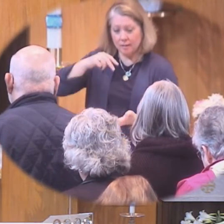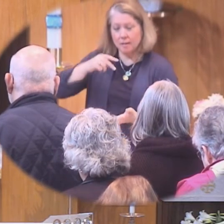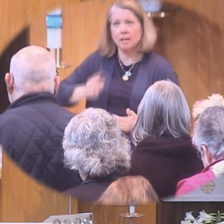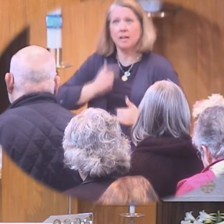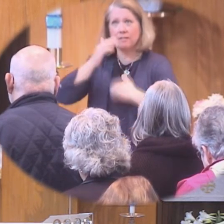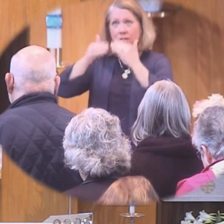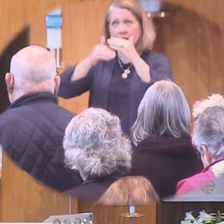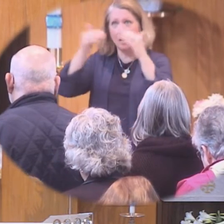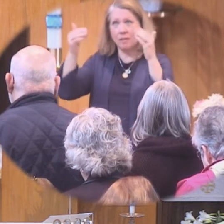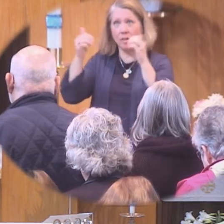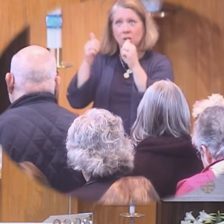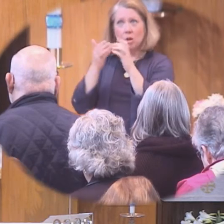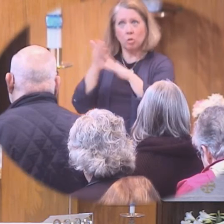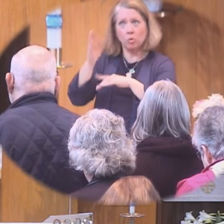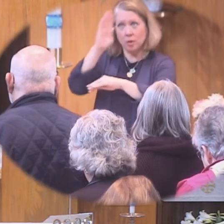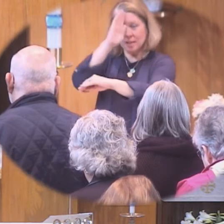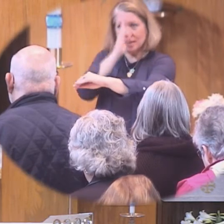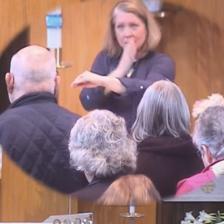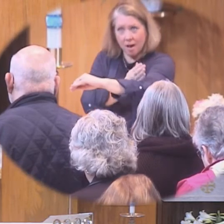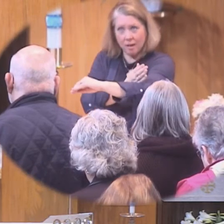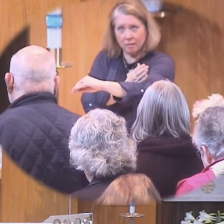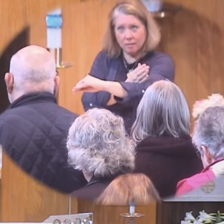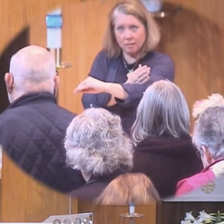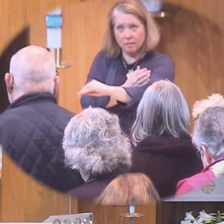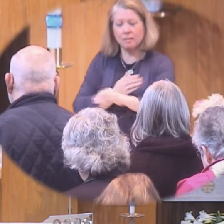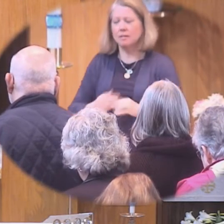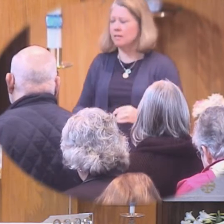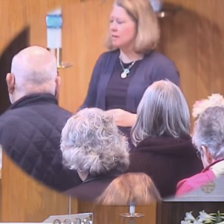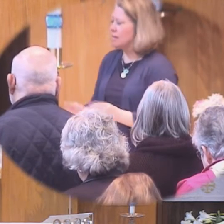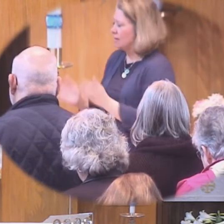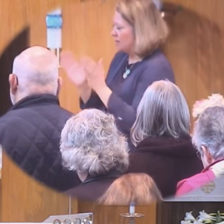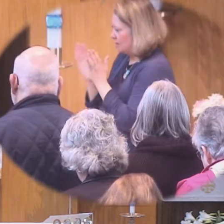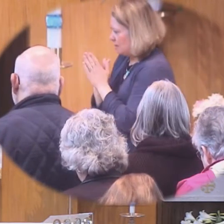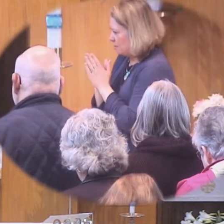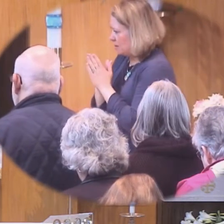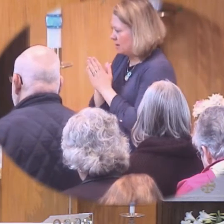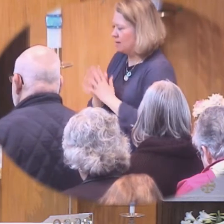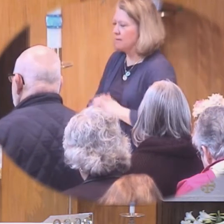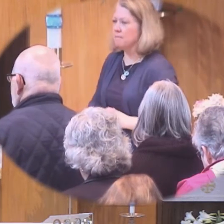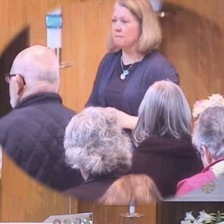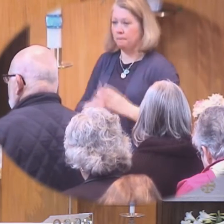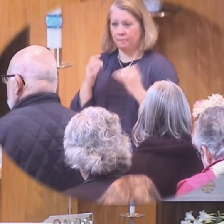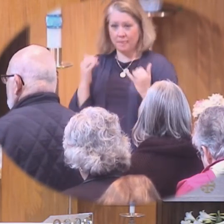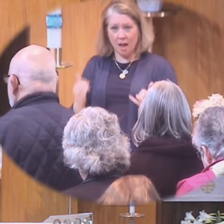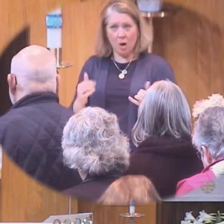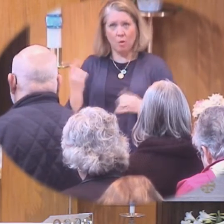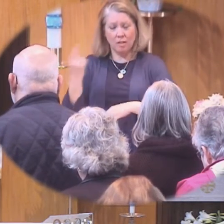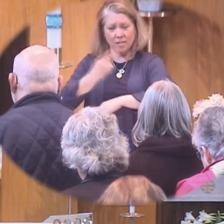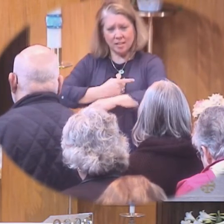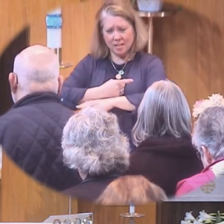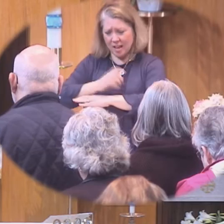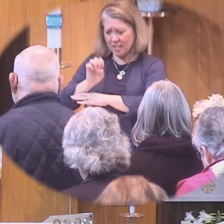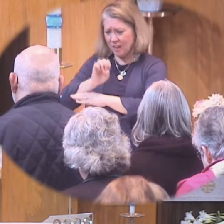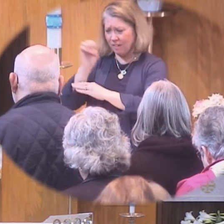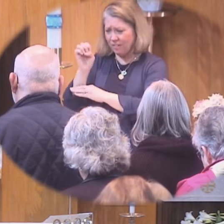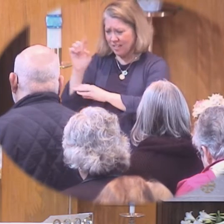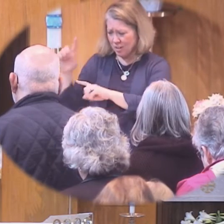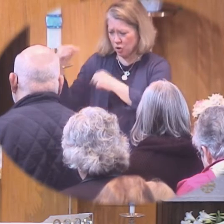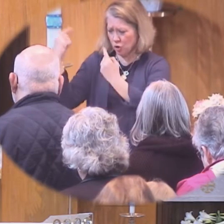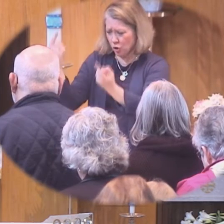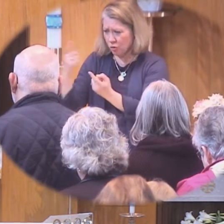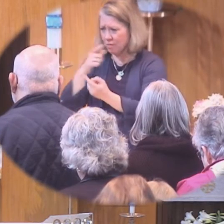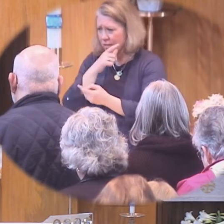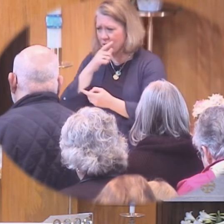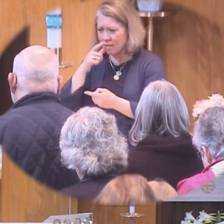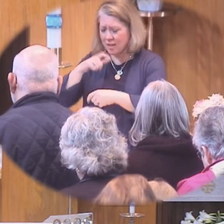endow you with the prize of immortality. Amen. Now that the days of the Lord's passion have drawn to a close,